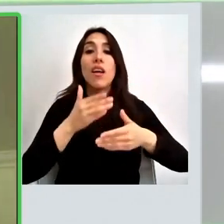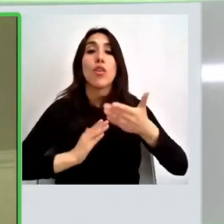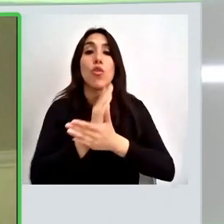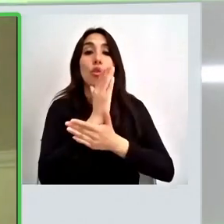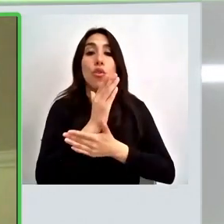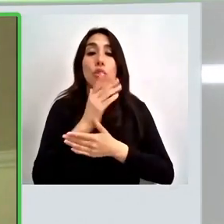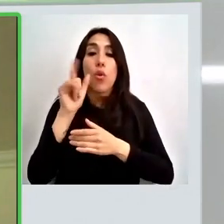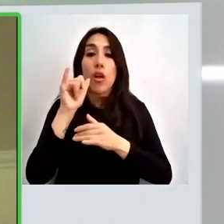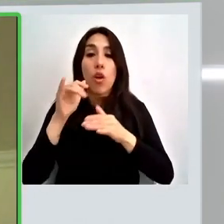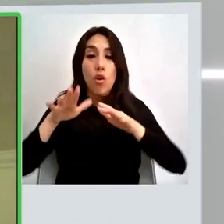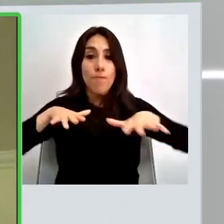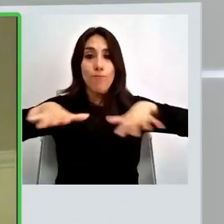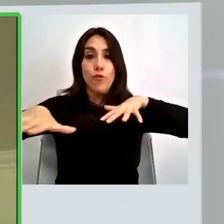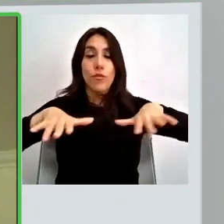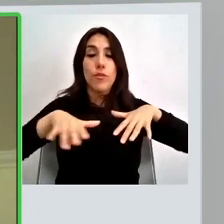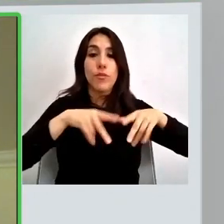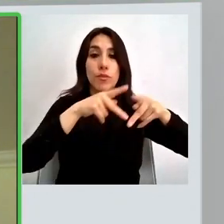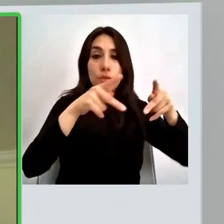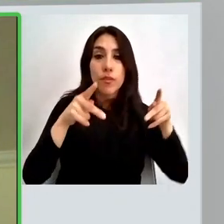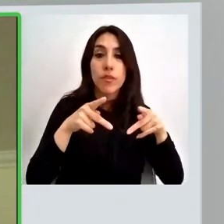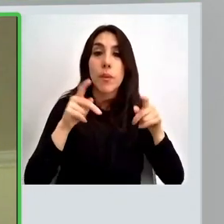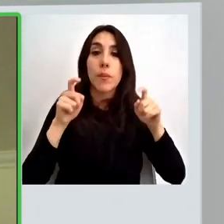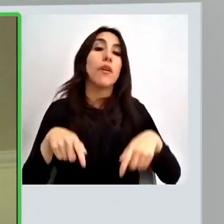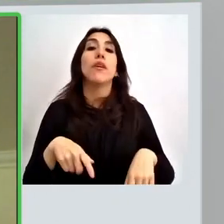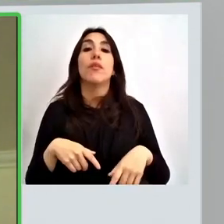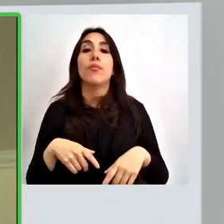broader basis.